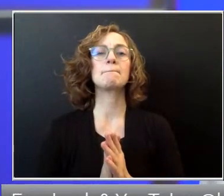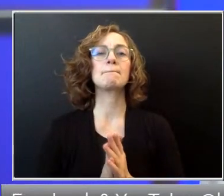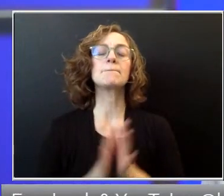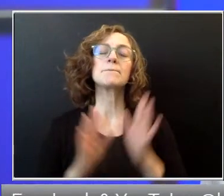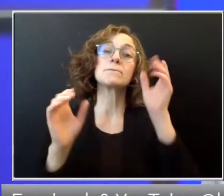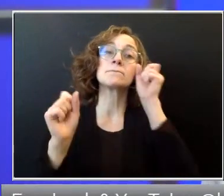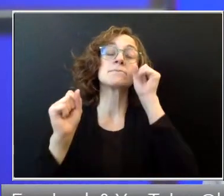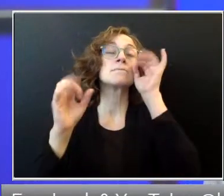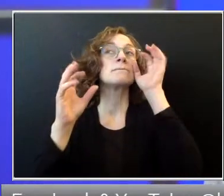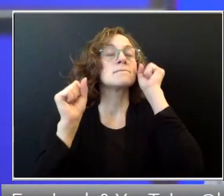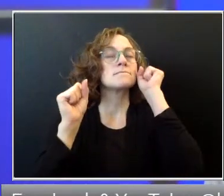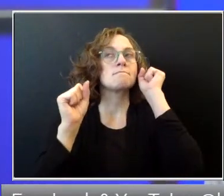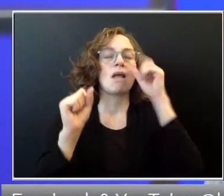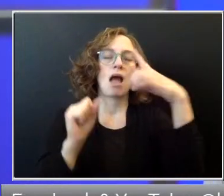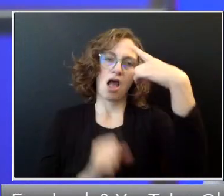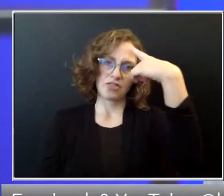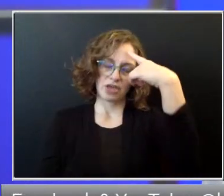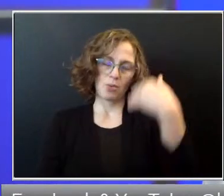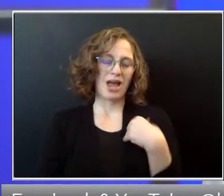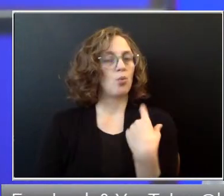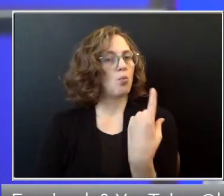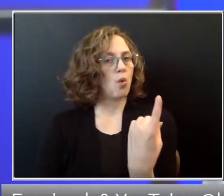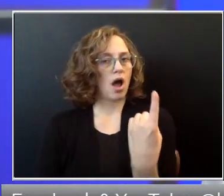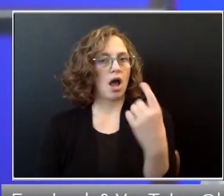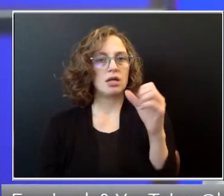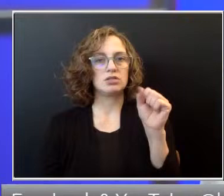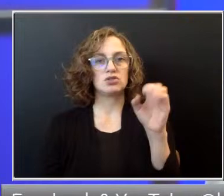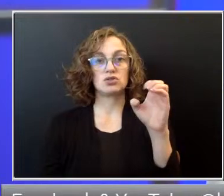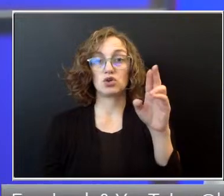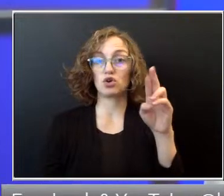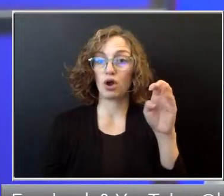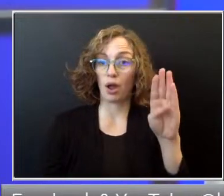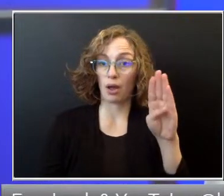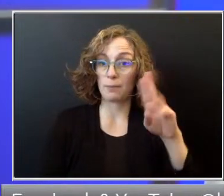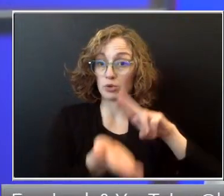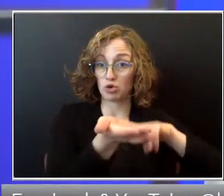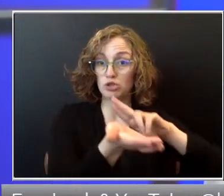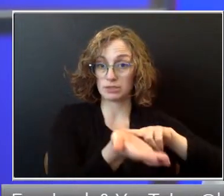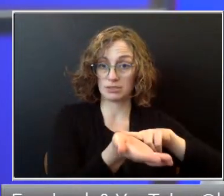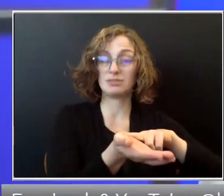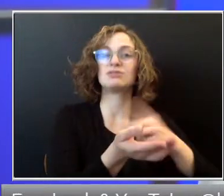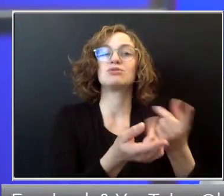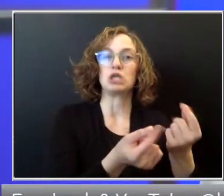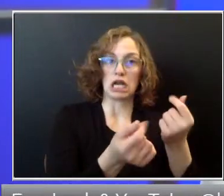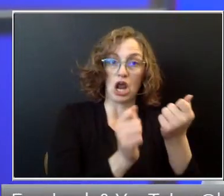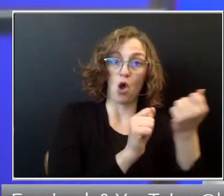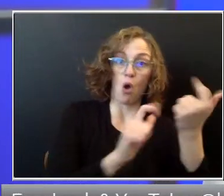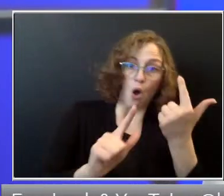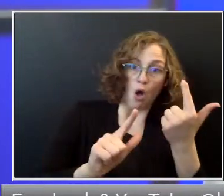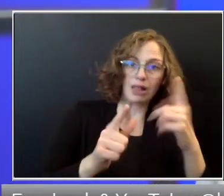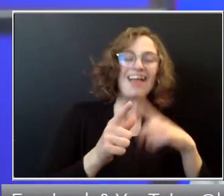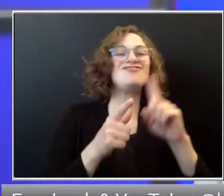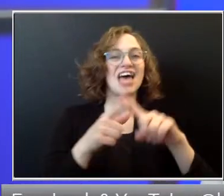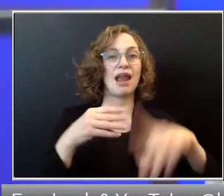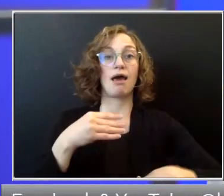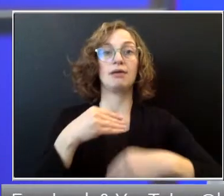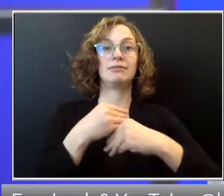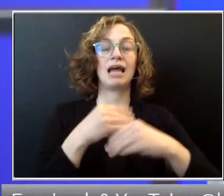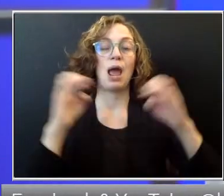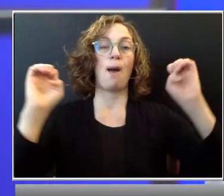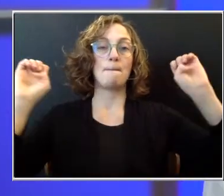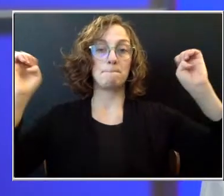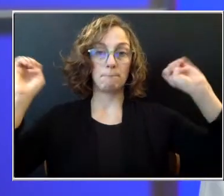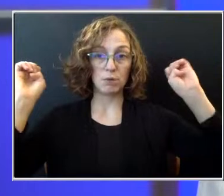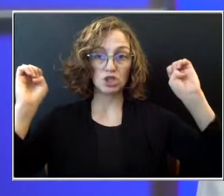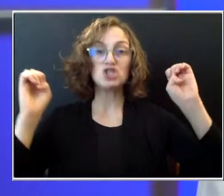I believe there was 1 scrub nurse who did all of them and then had to do an emergency case the day after